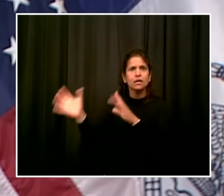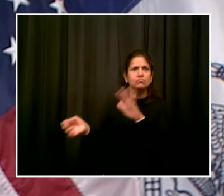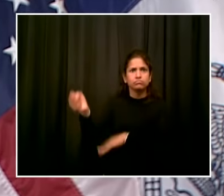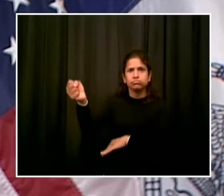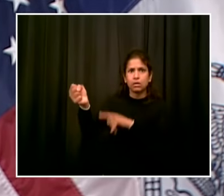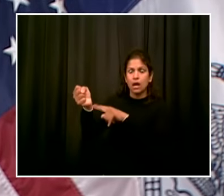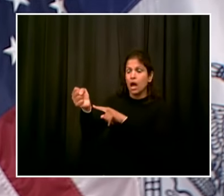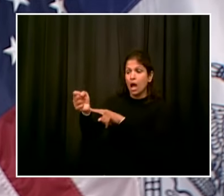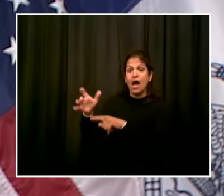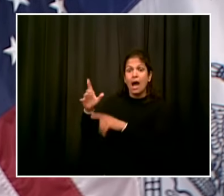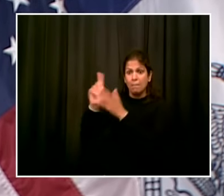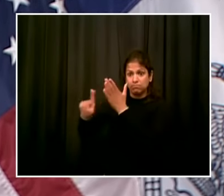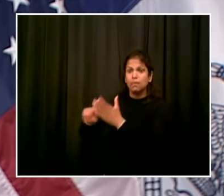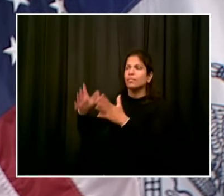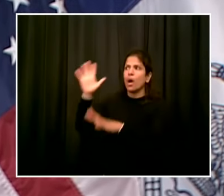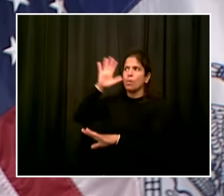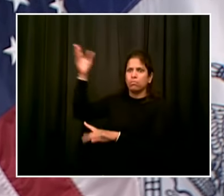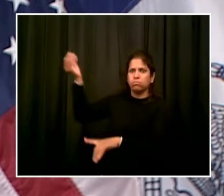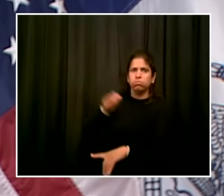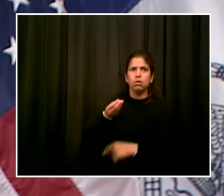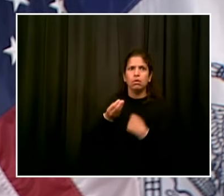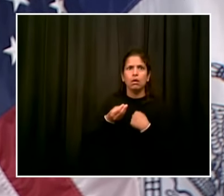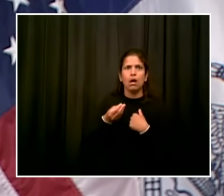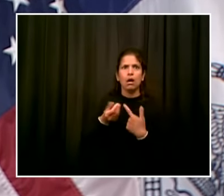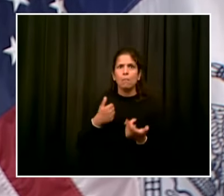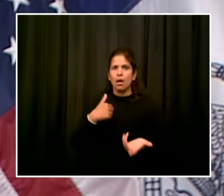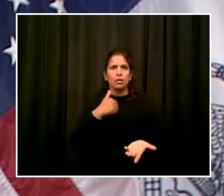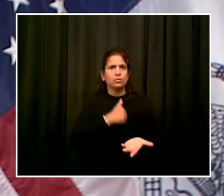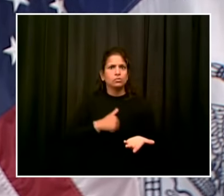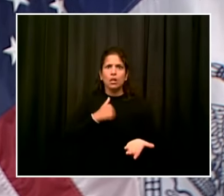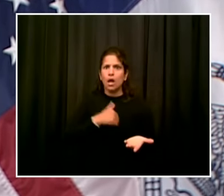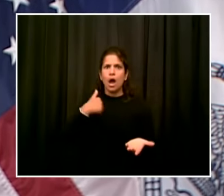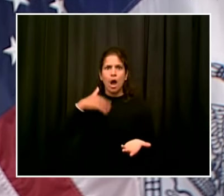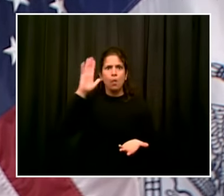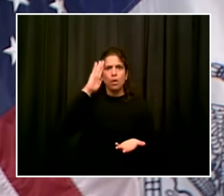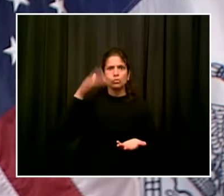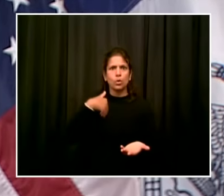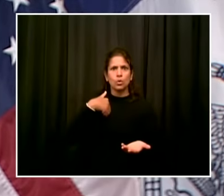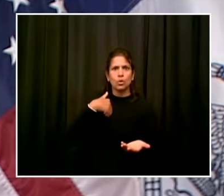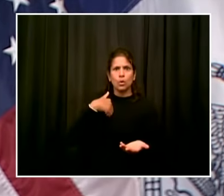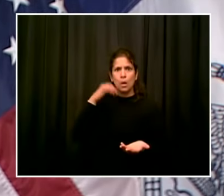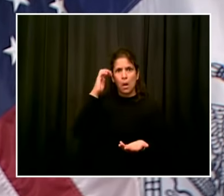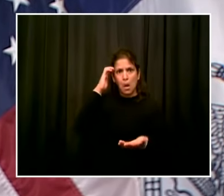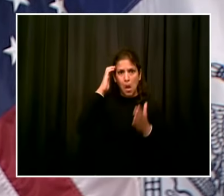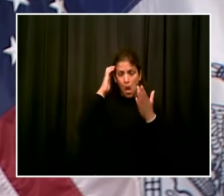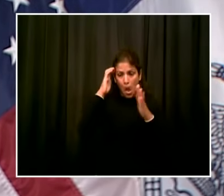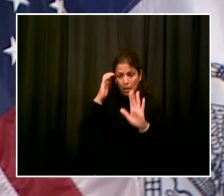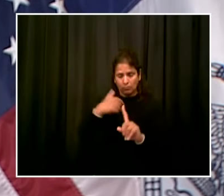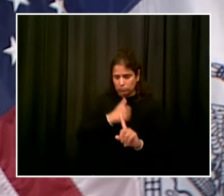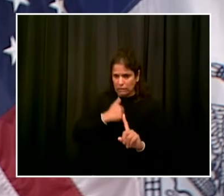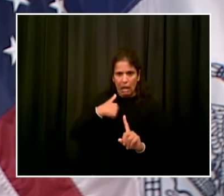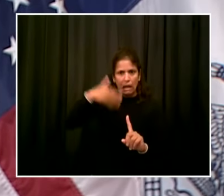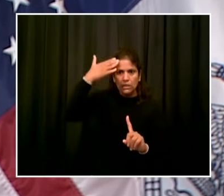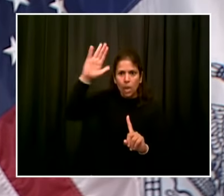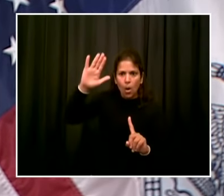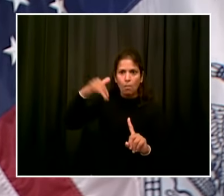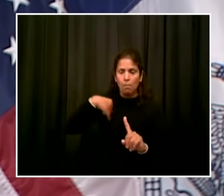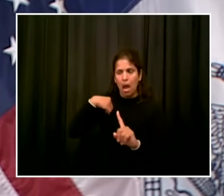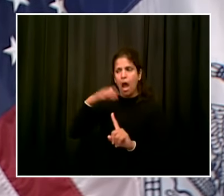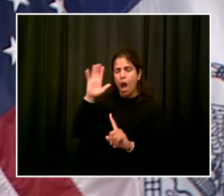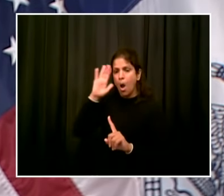so I will see that one today for sure. But no question, each and every one is being evaluated, and there will